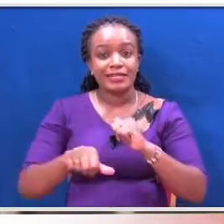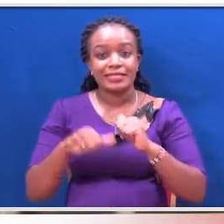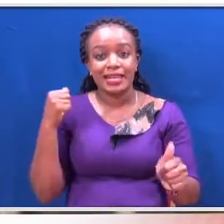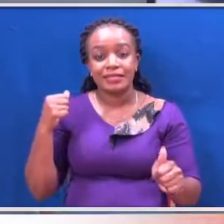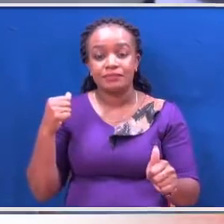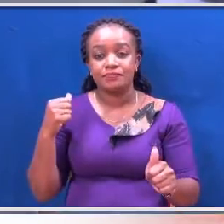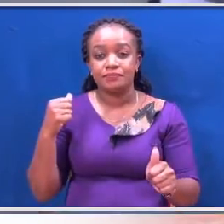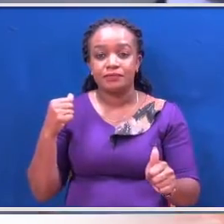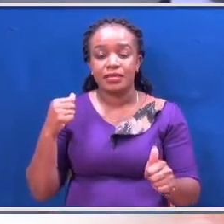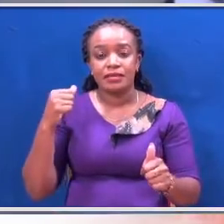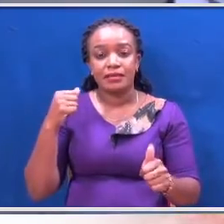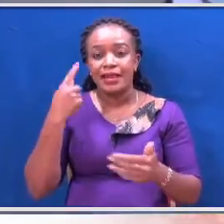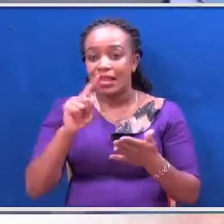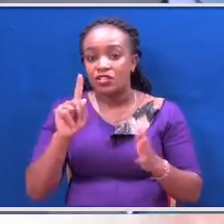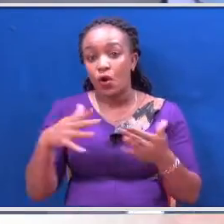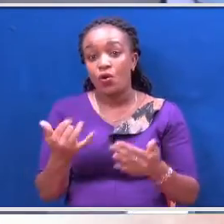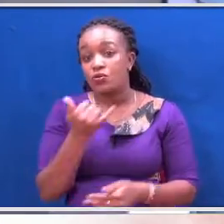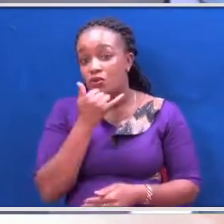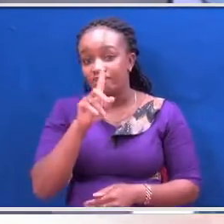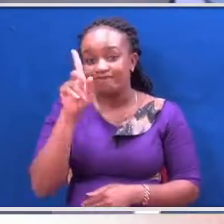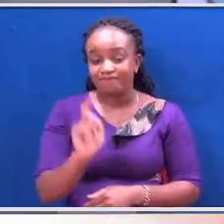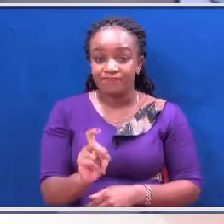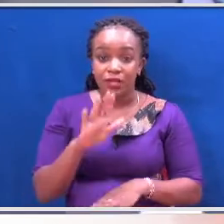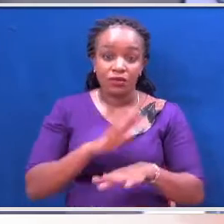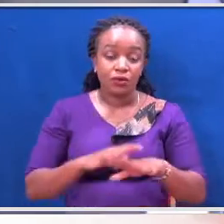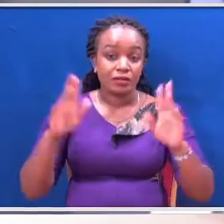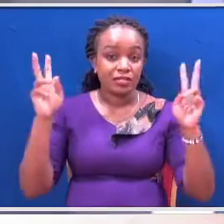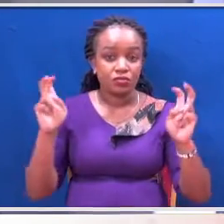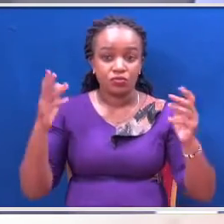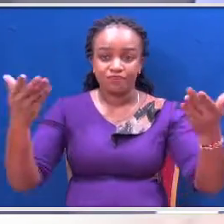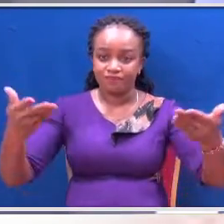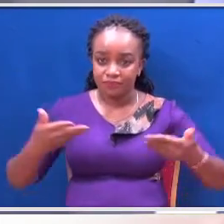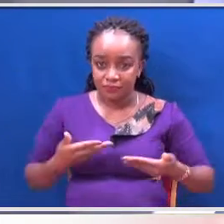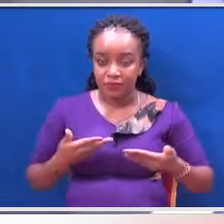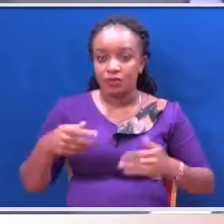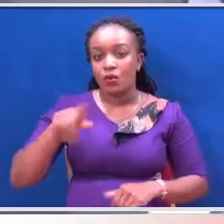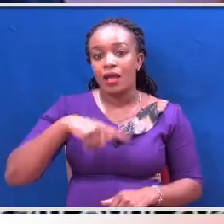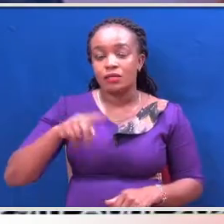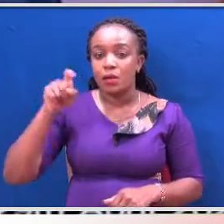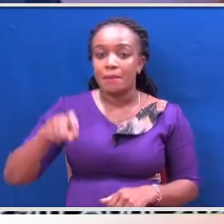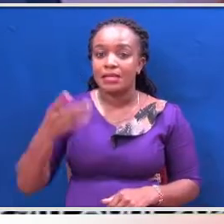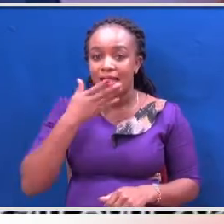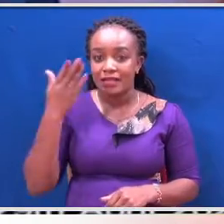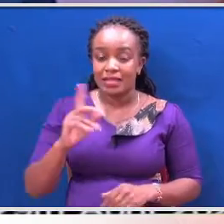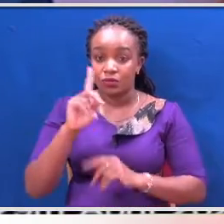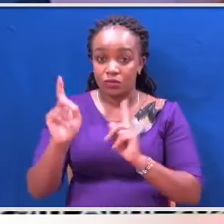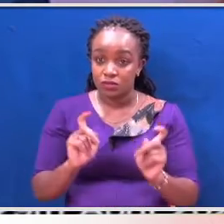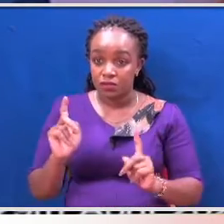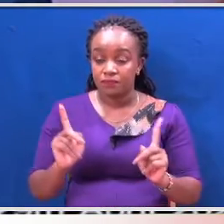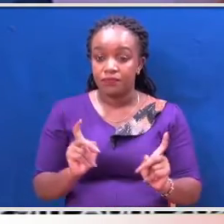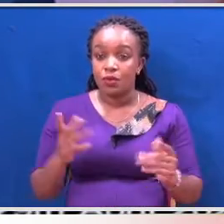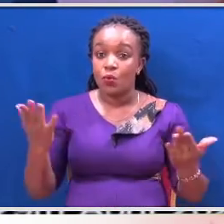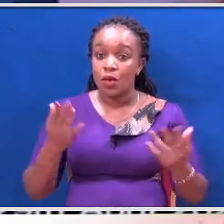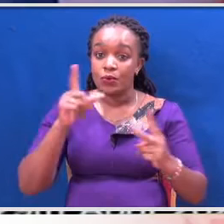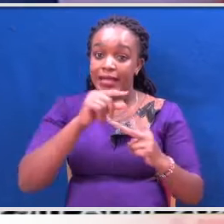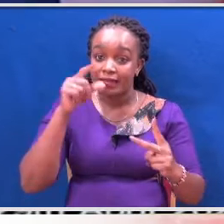Ask yourself. In terms of the issues that were brought before the House, we must answer those questions. Where we have